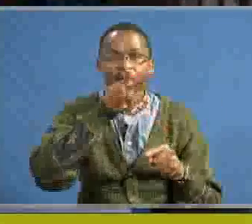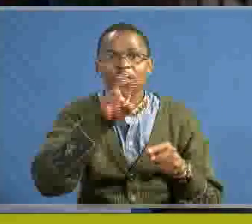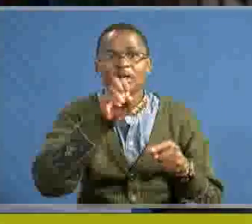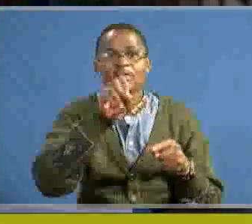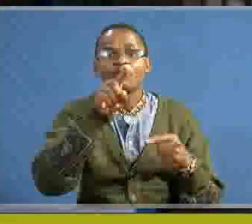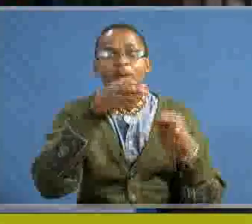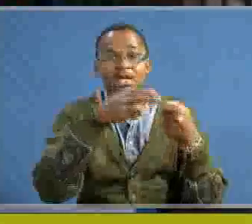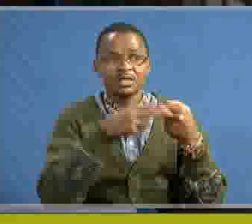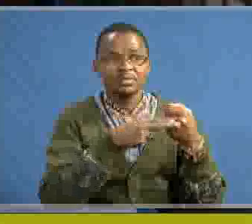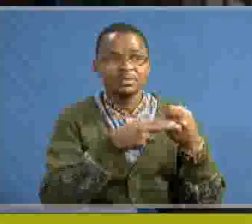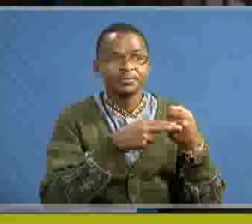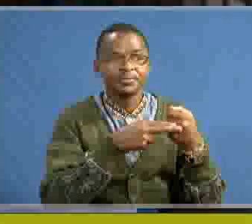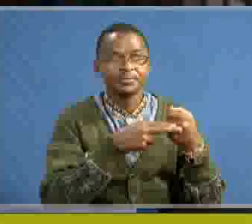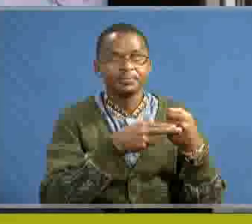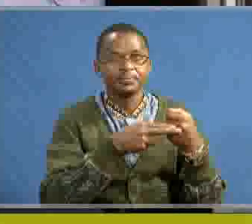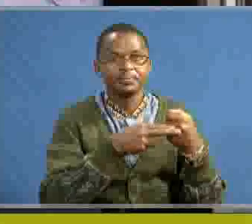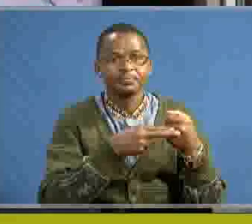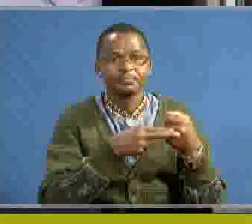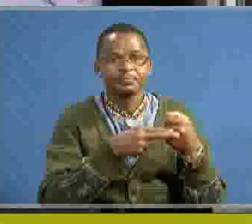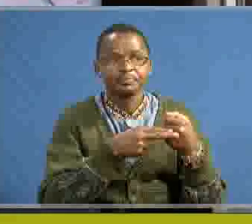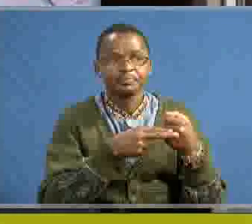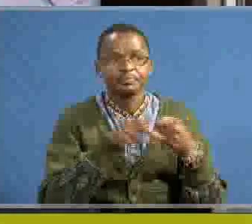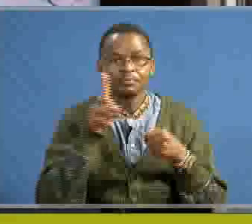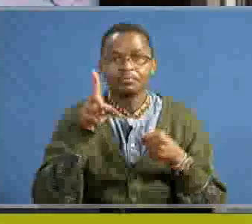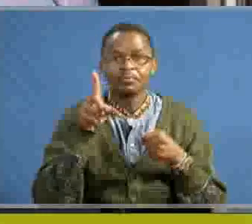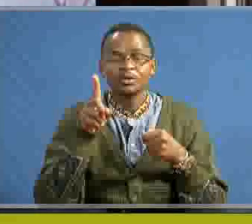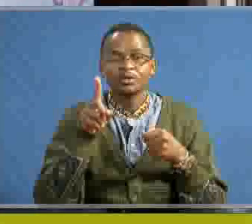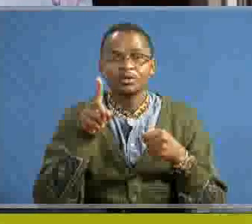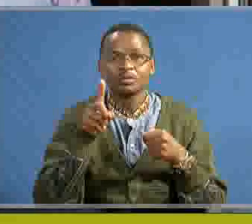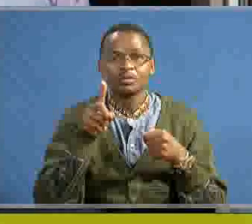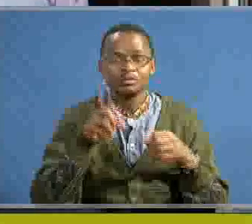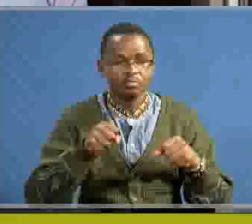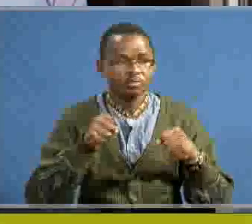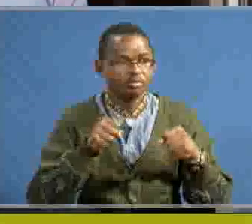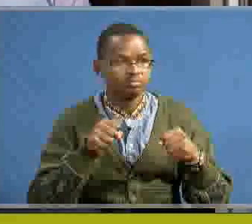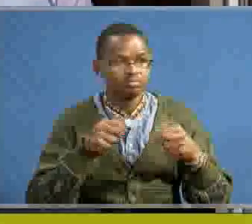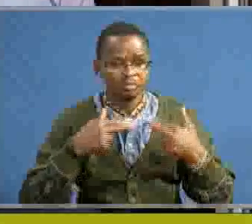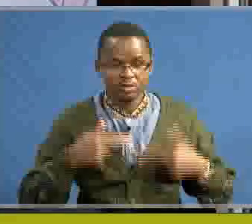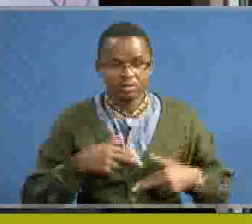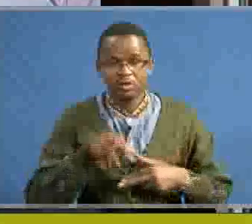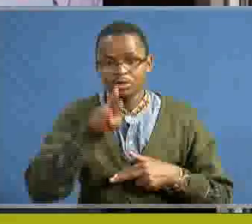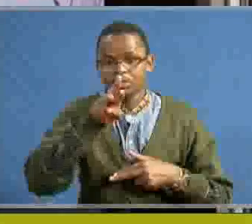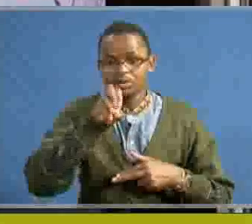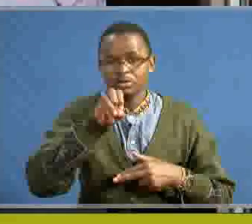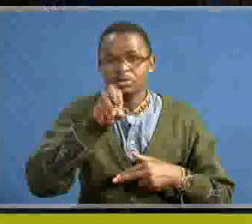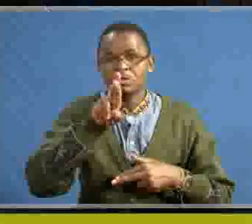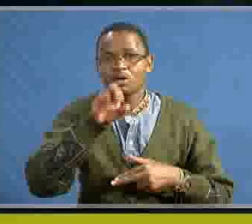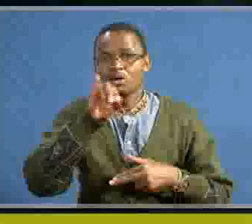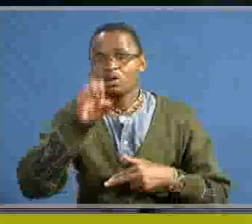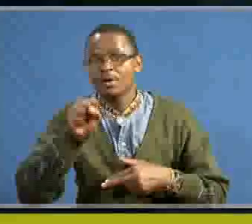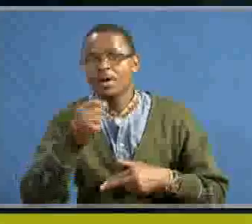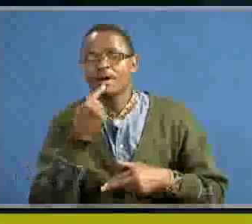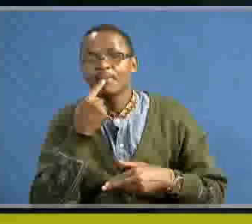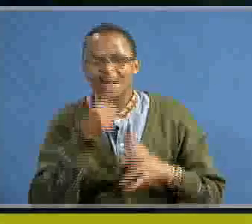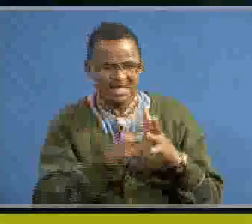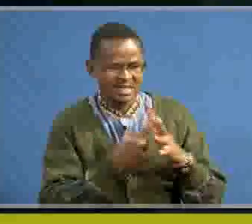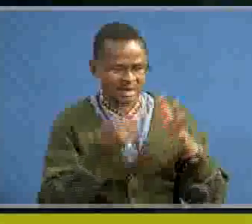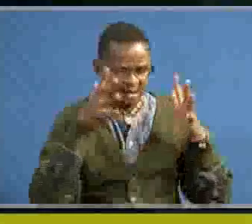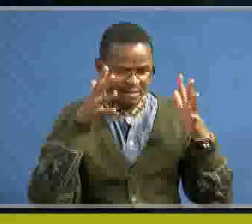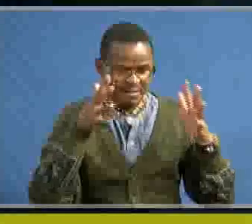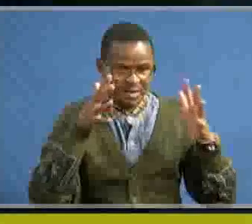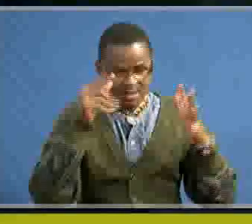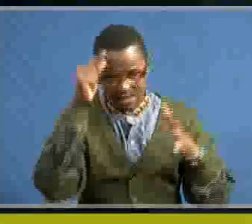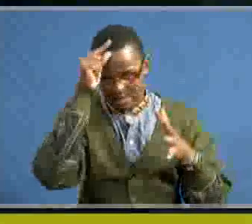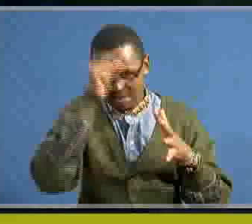communal Saba night gossiping common gonna lose the moral so paid to a mr. McCoy a chance okikuta